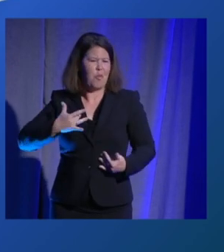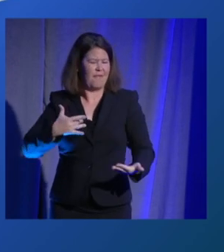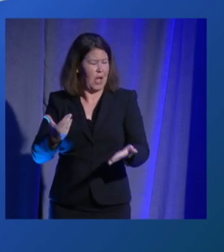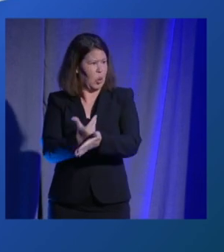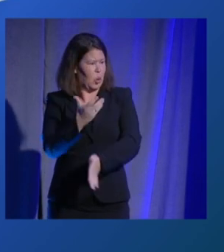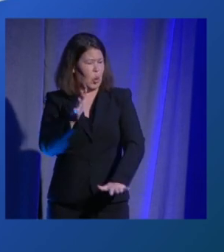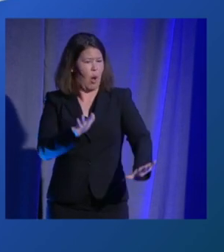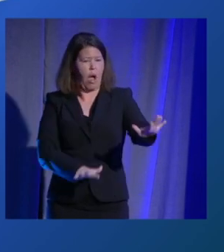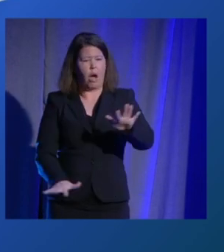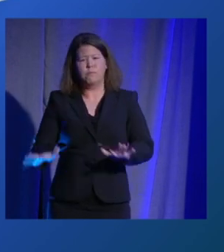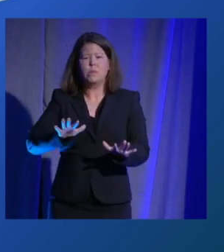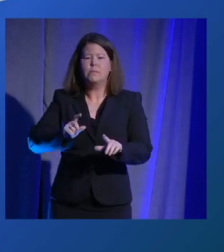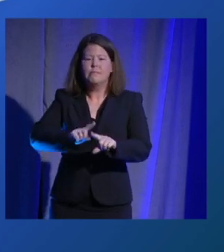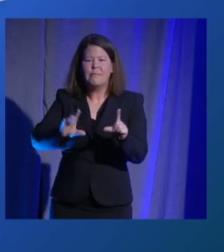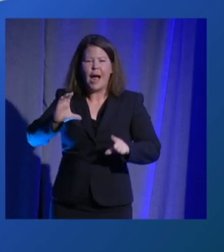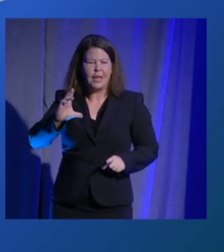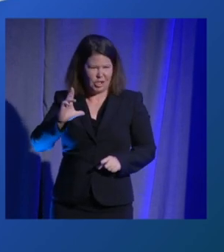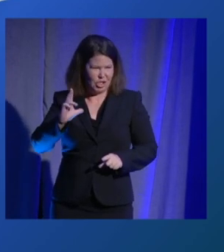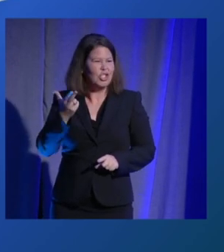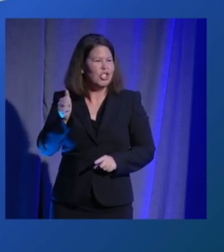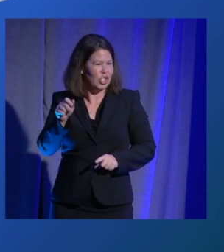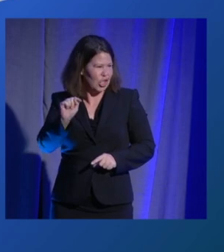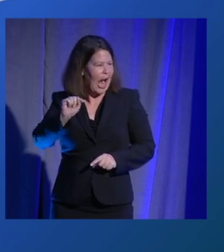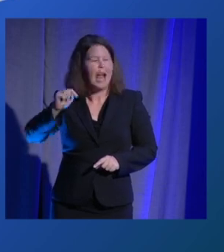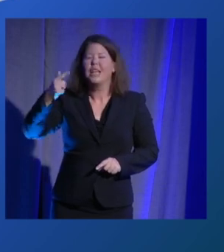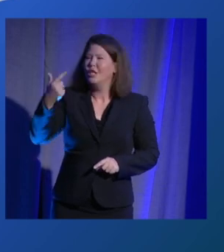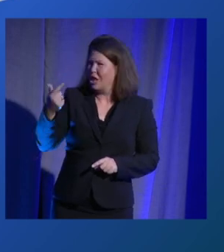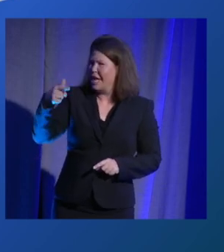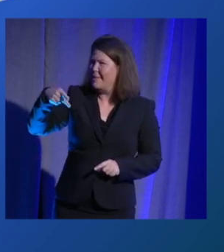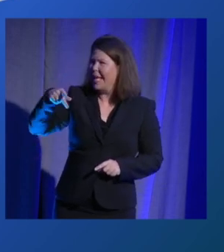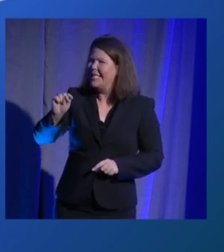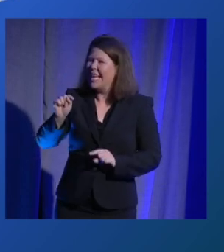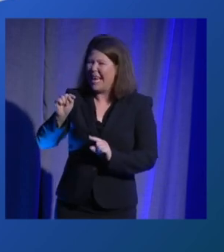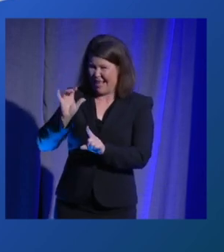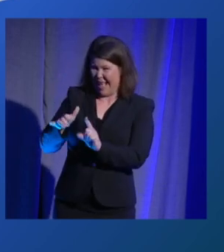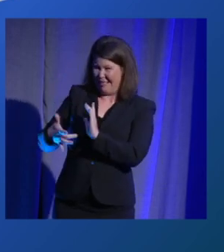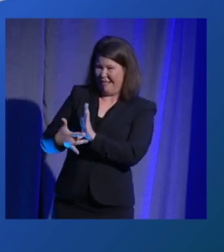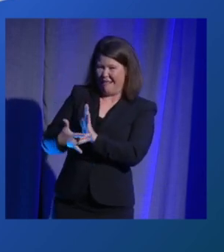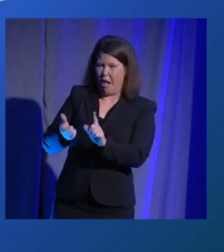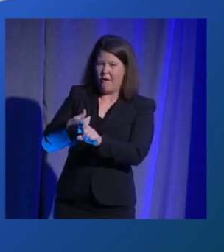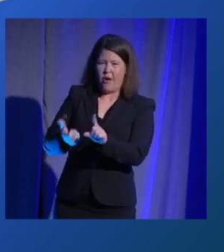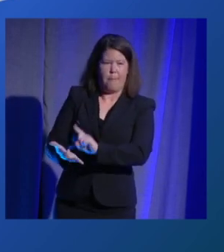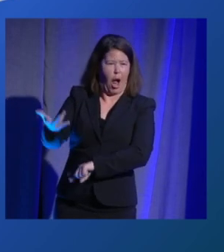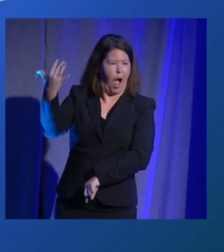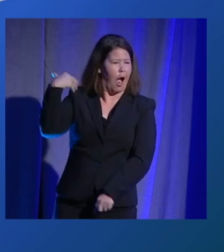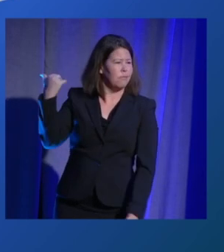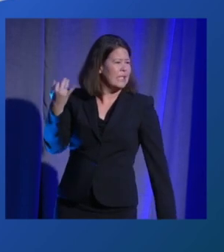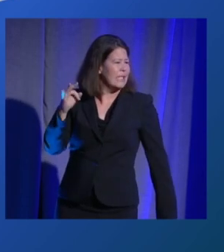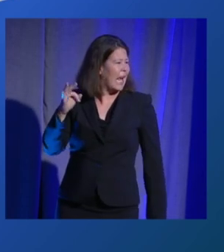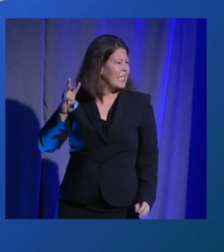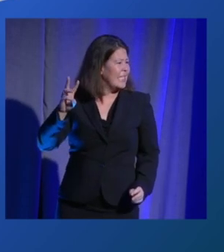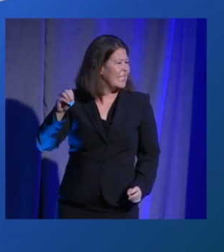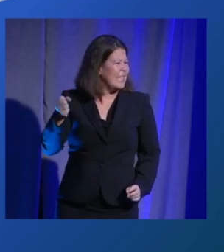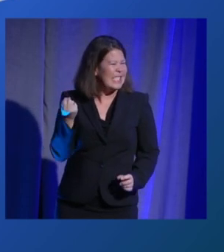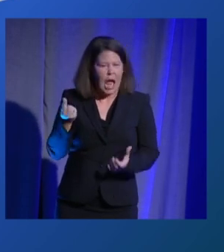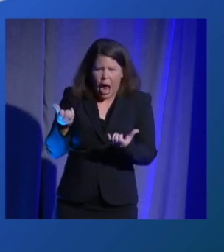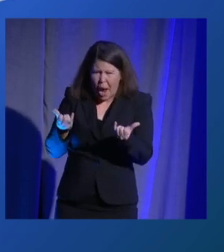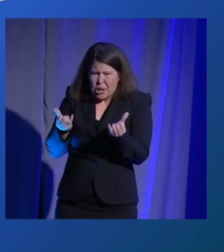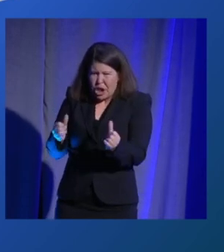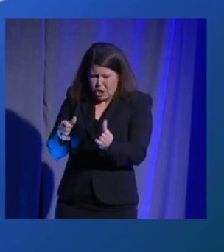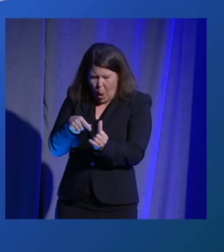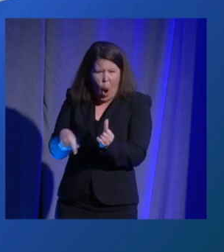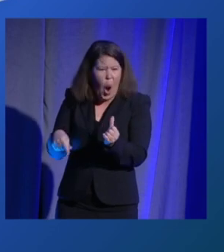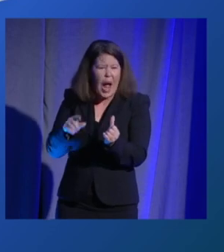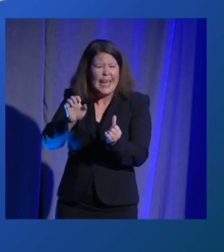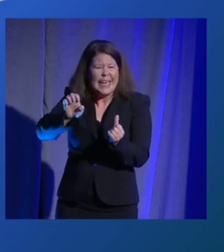reality of chat PT goes way back to the early 60s when we had this little toy we call Eliza which had exactly